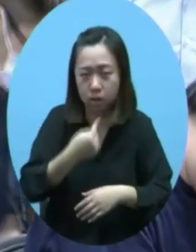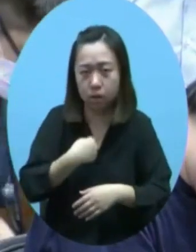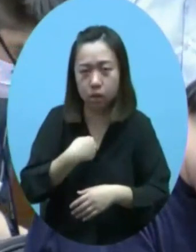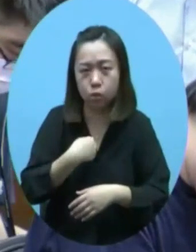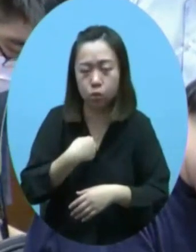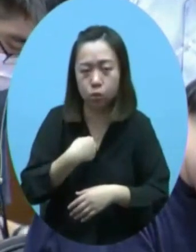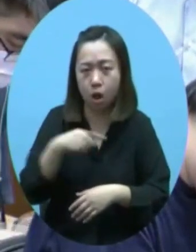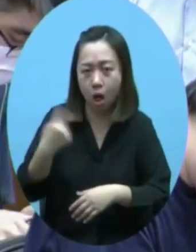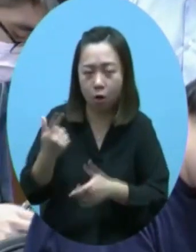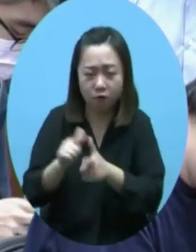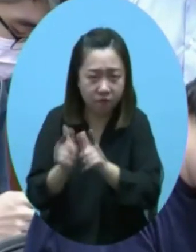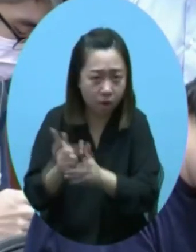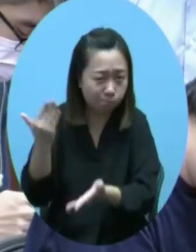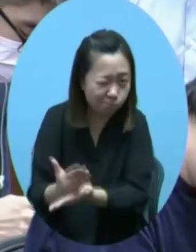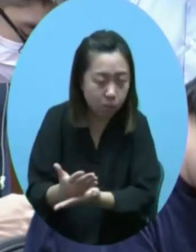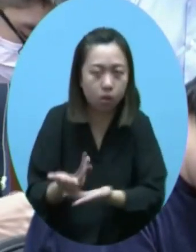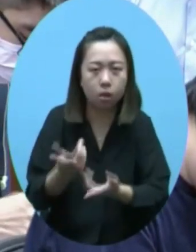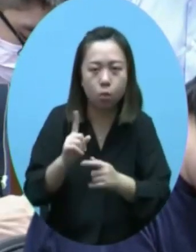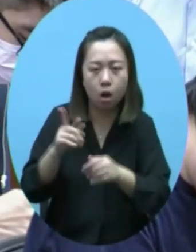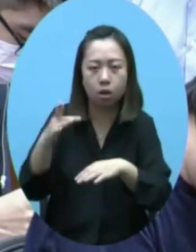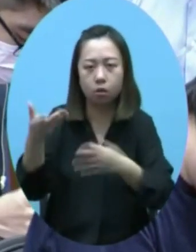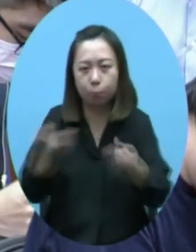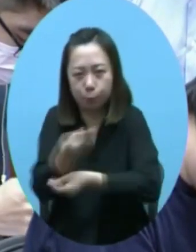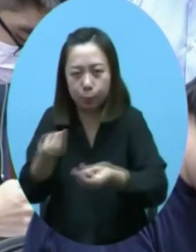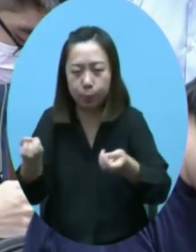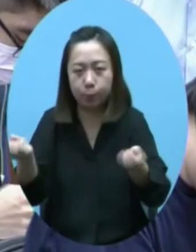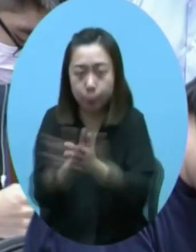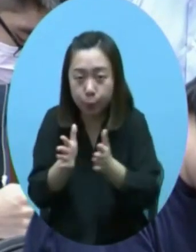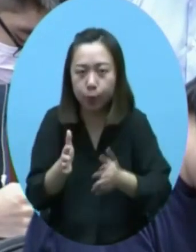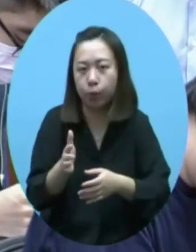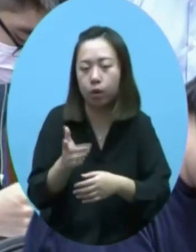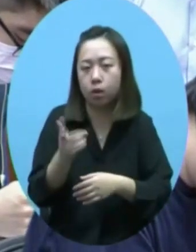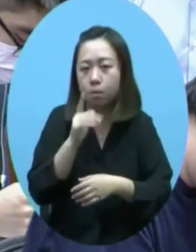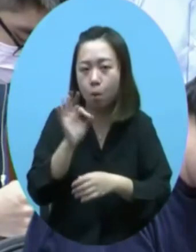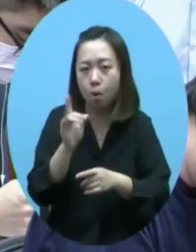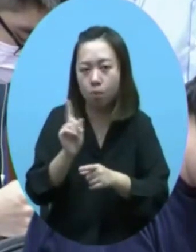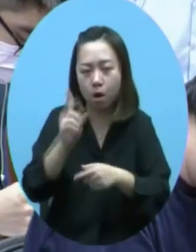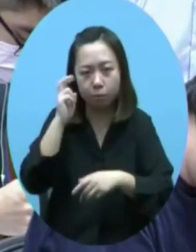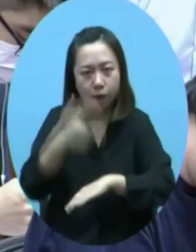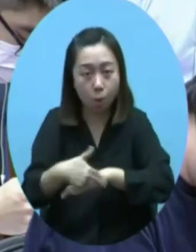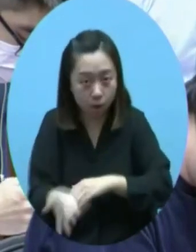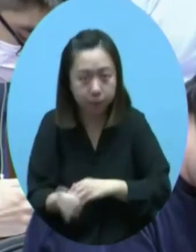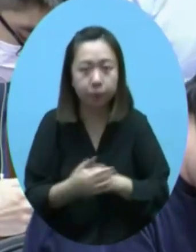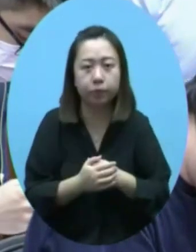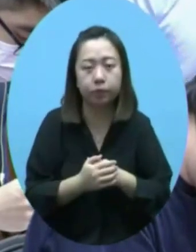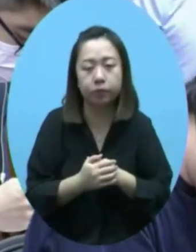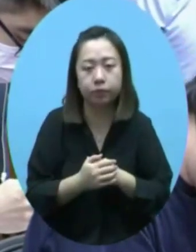people coming from there, should those coming to Hong Kong from Kazakhstan be placed under special measures to